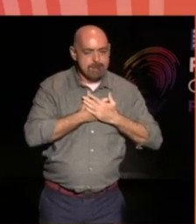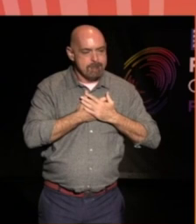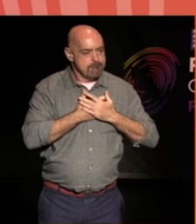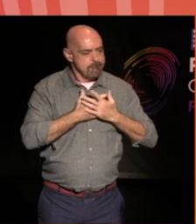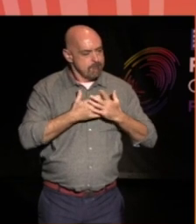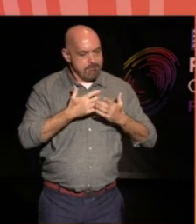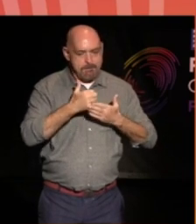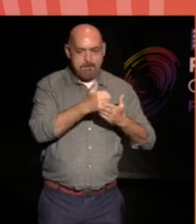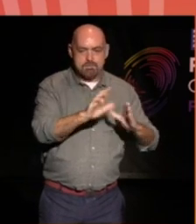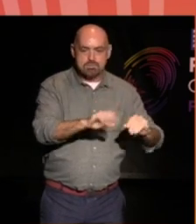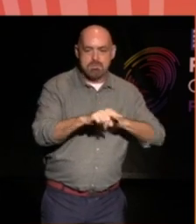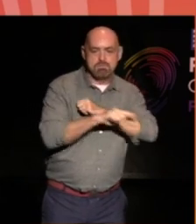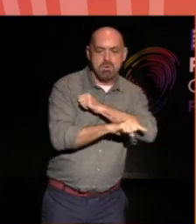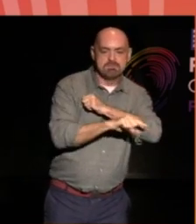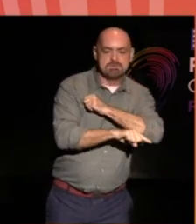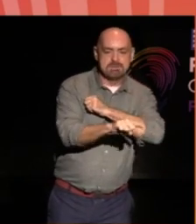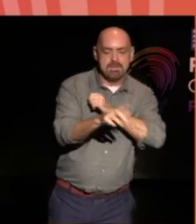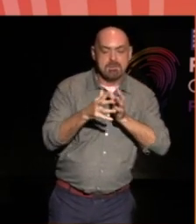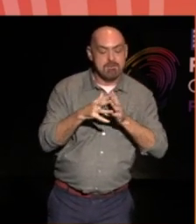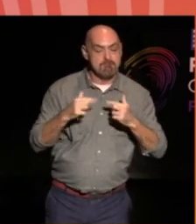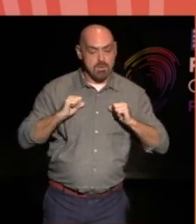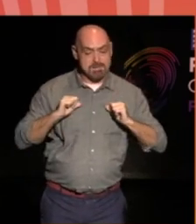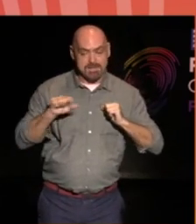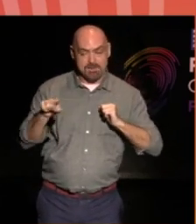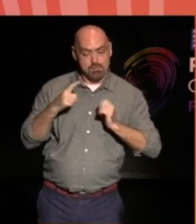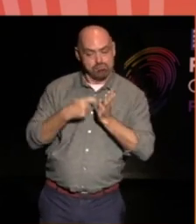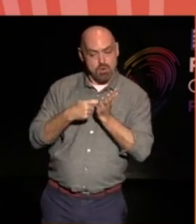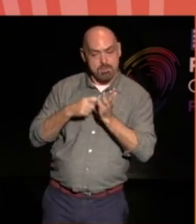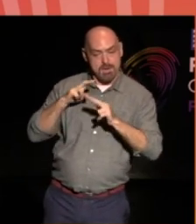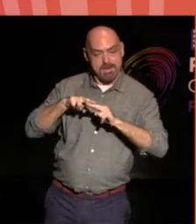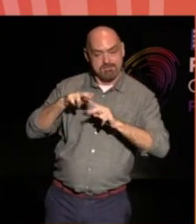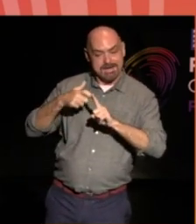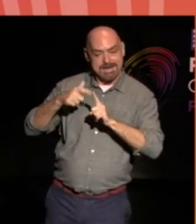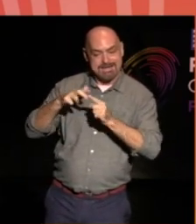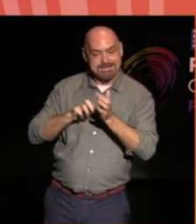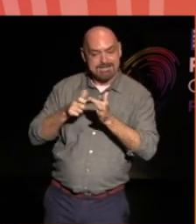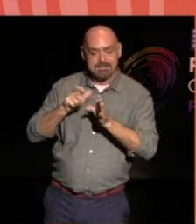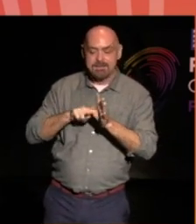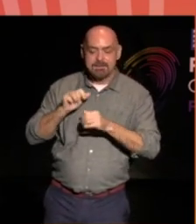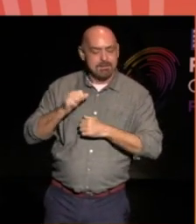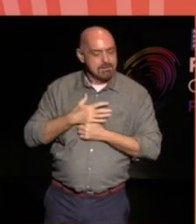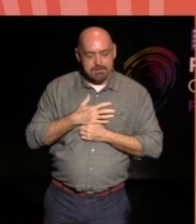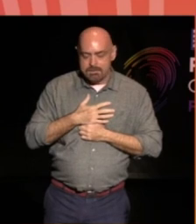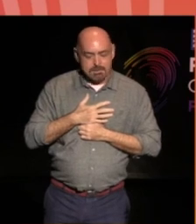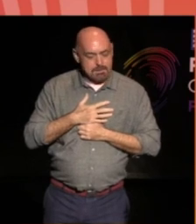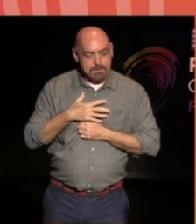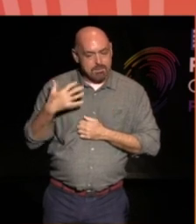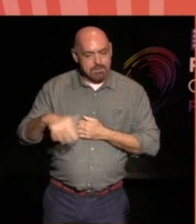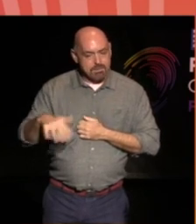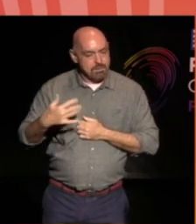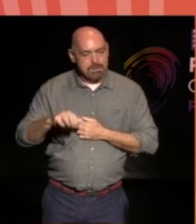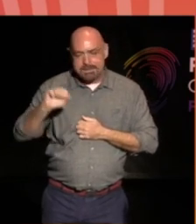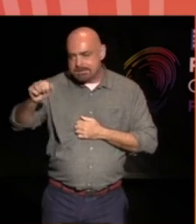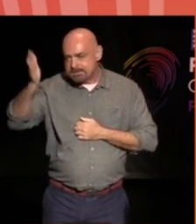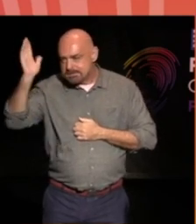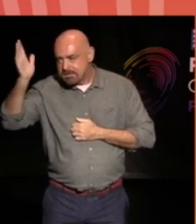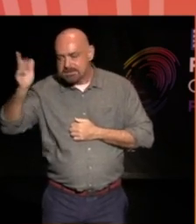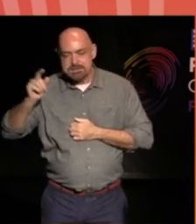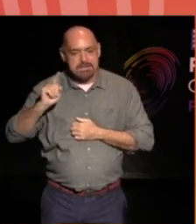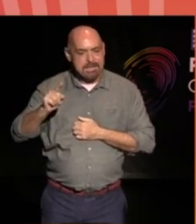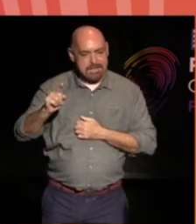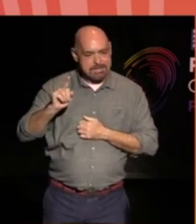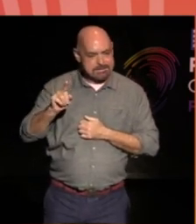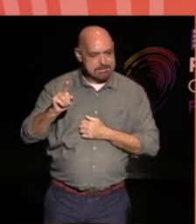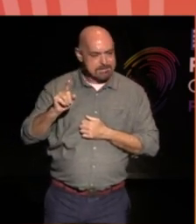America. So he was, for me, an inspiration. And these speeches, I think, and he quoted